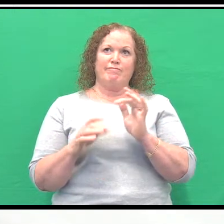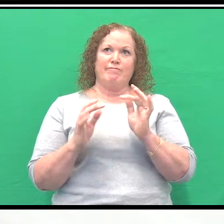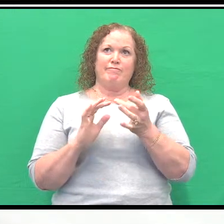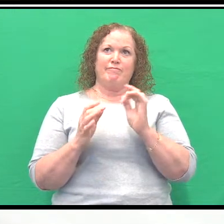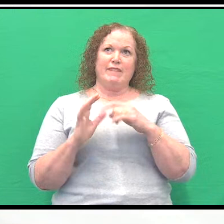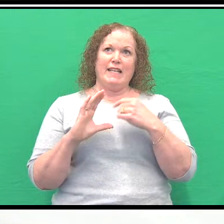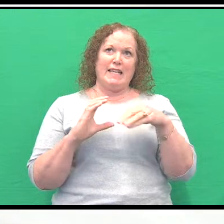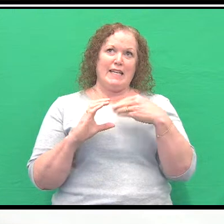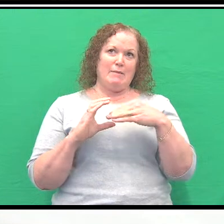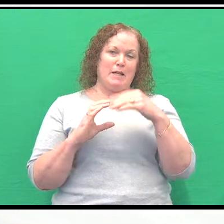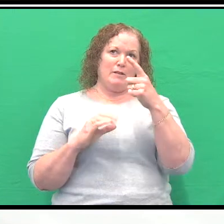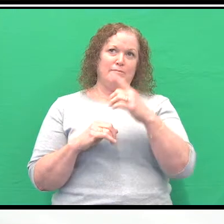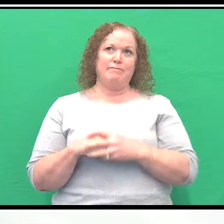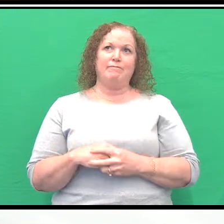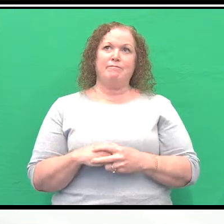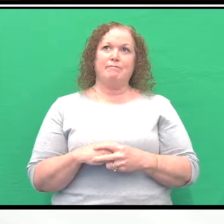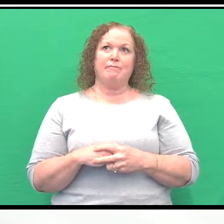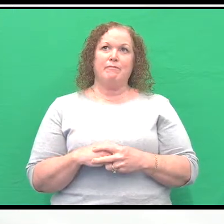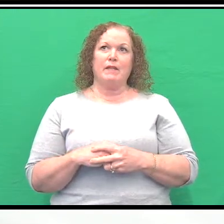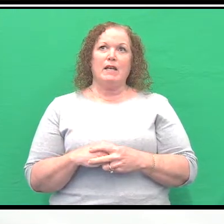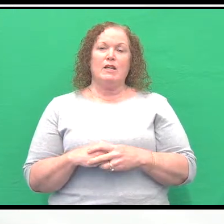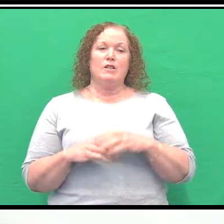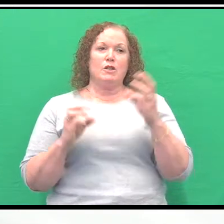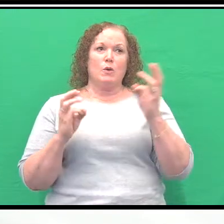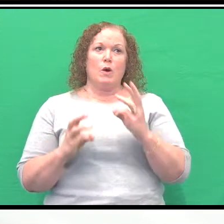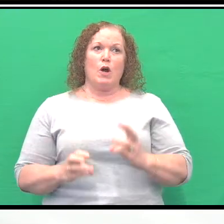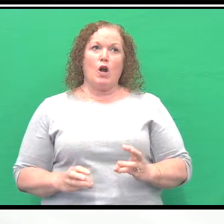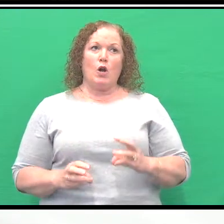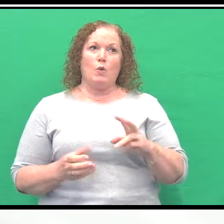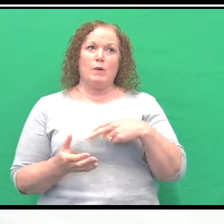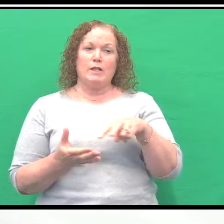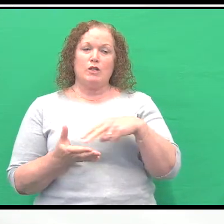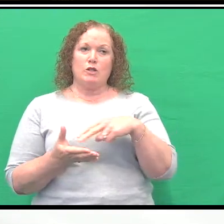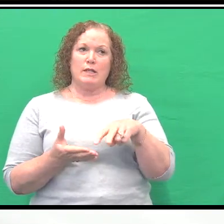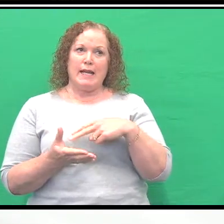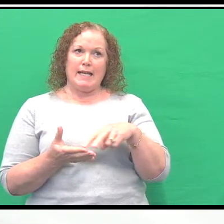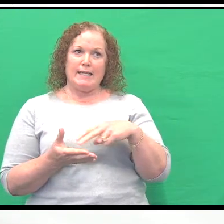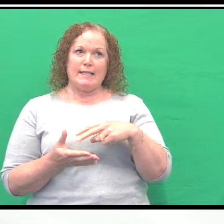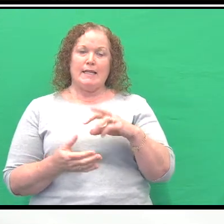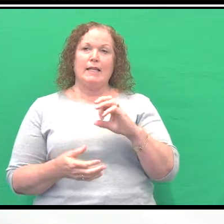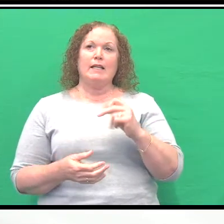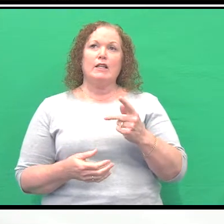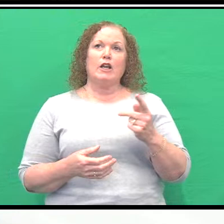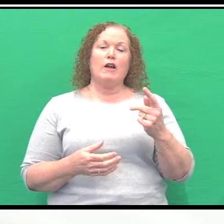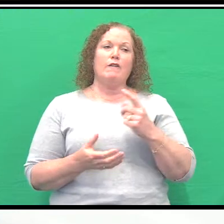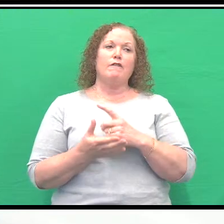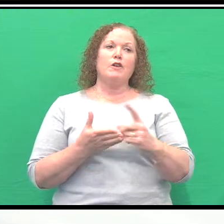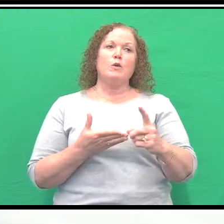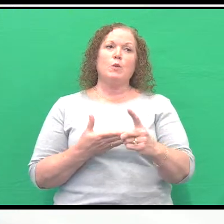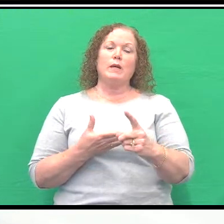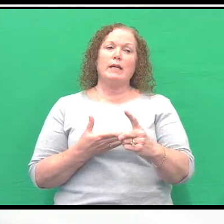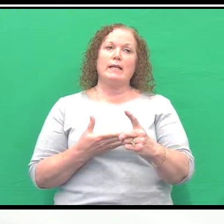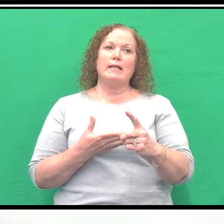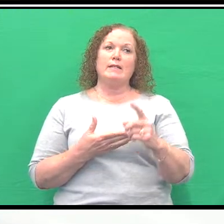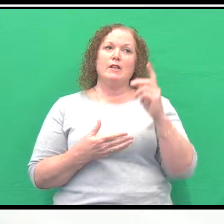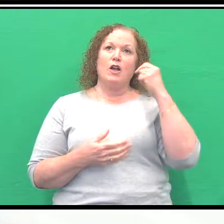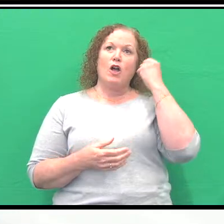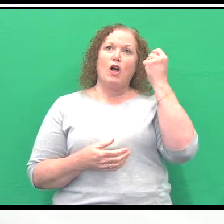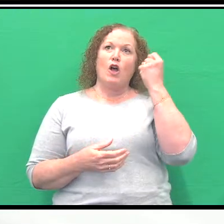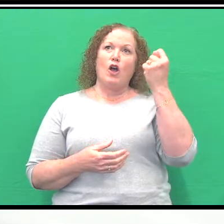And so our winter formal dance is in a few weeks, and our theme is Enchanted Forest at the